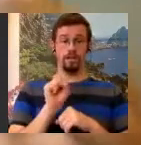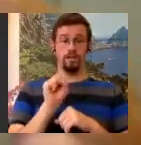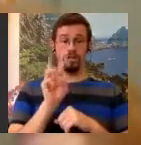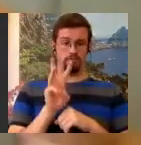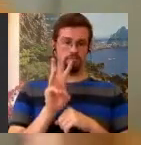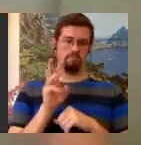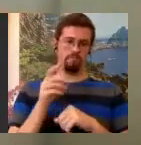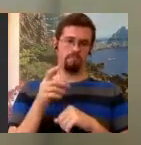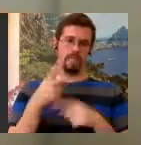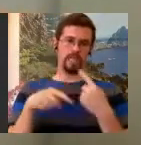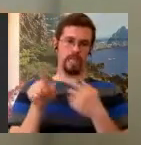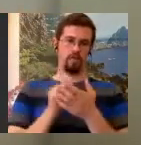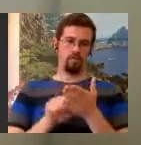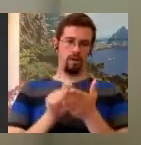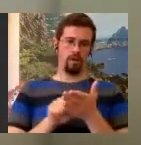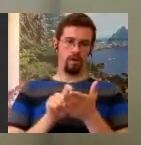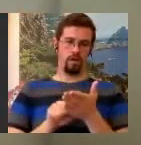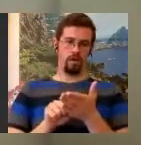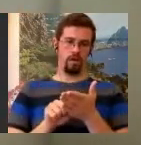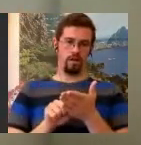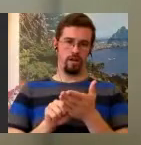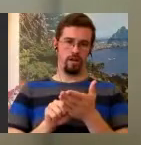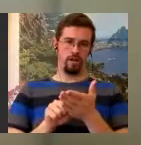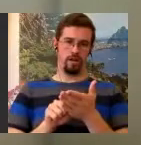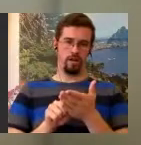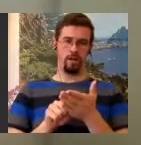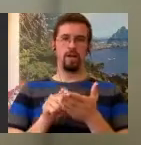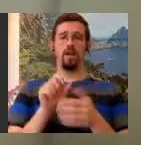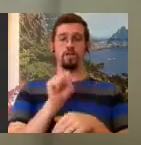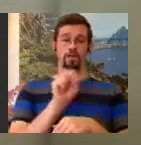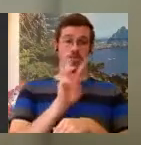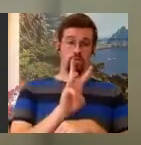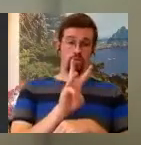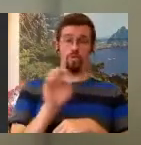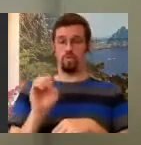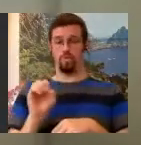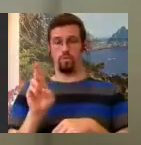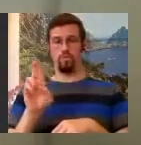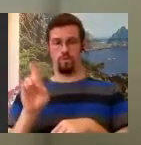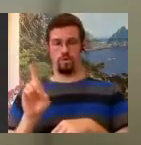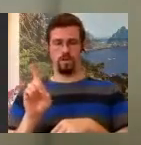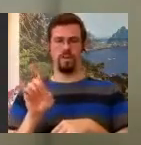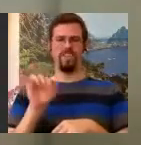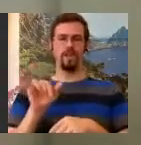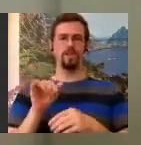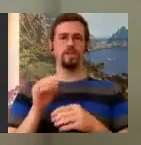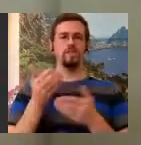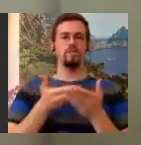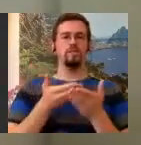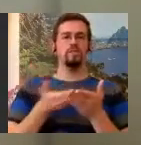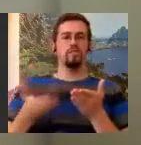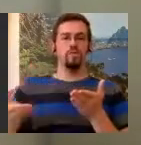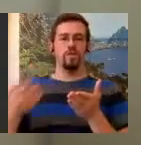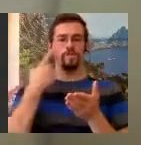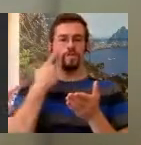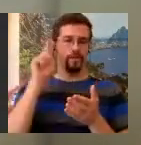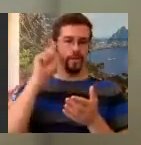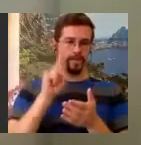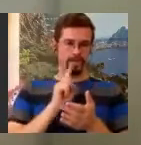SignWriting Oriented Resources for the Deaf. And I like this word not only because